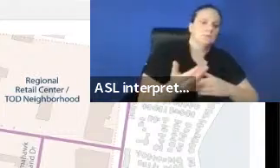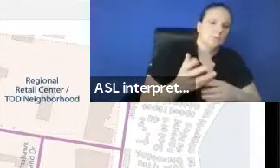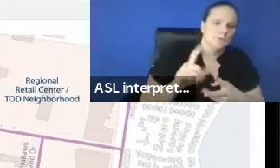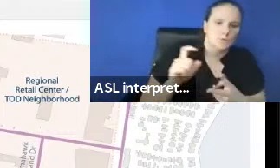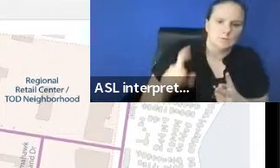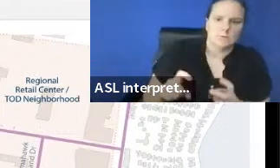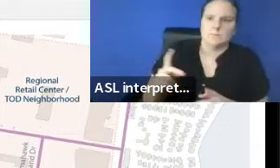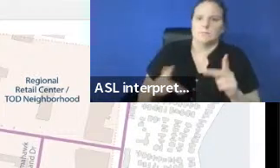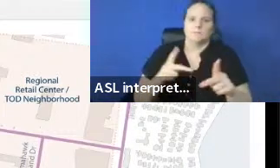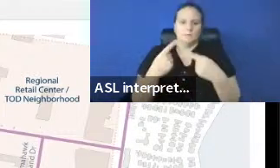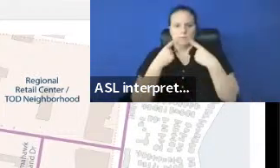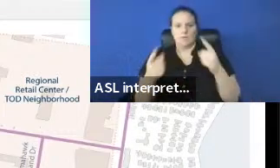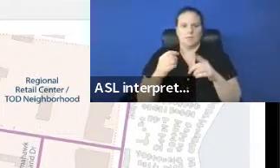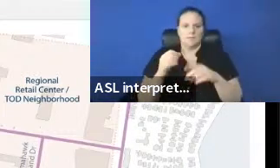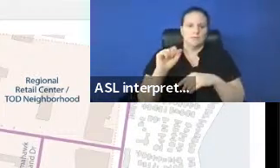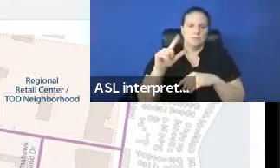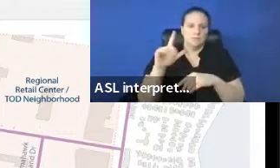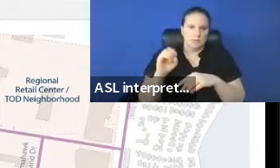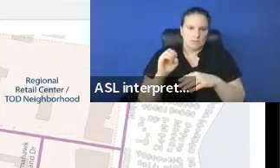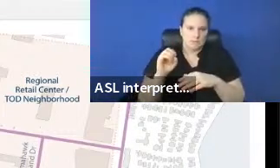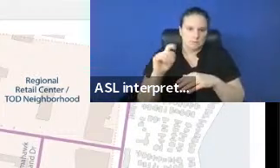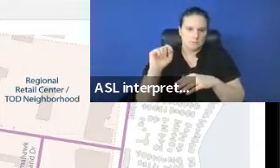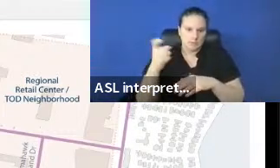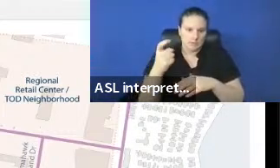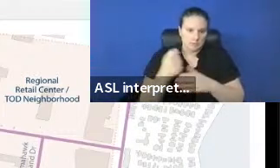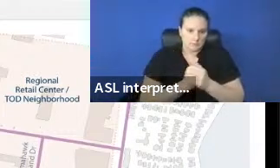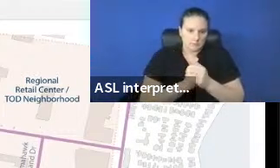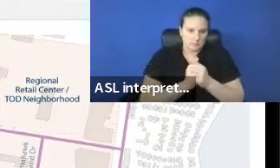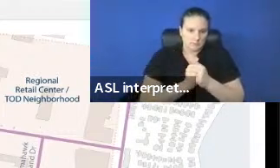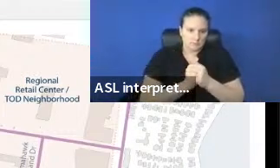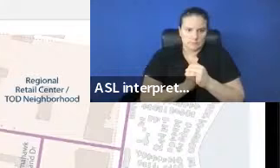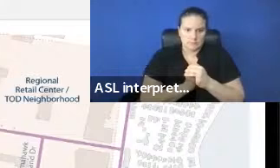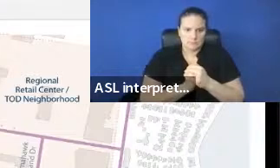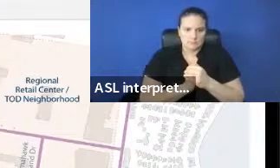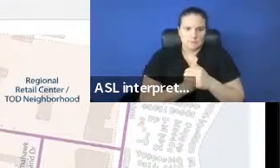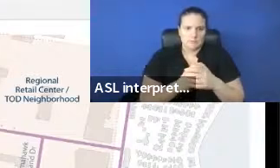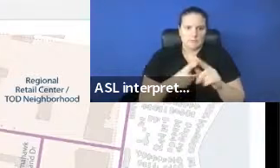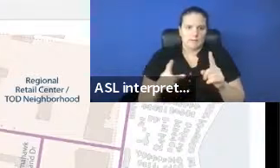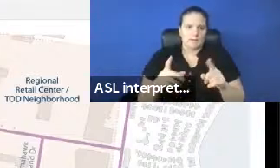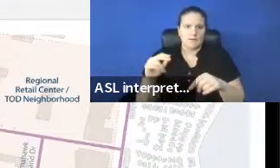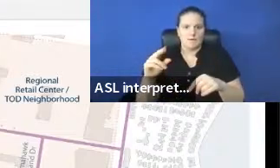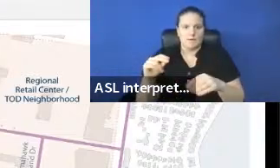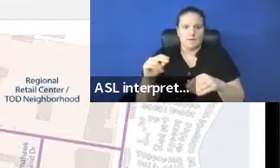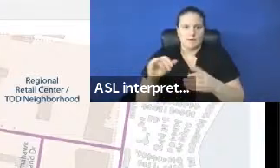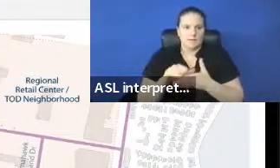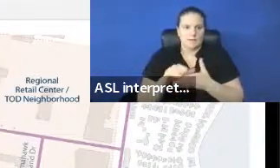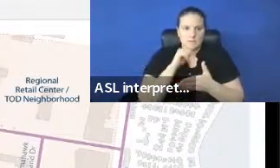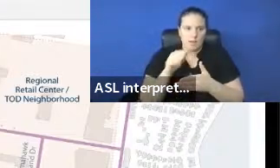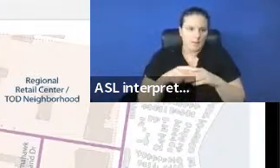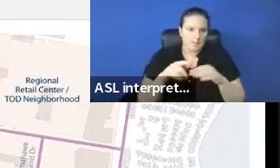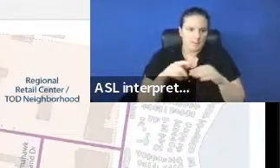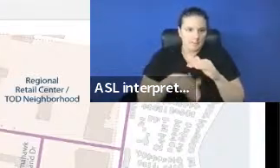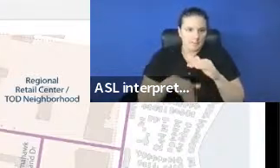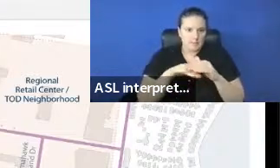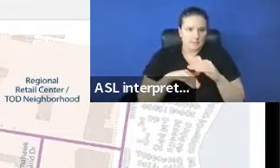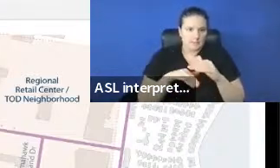taxes? Actually, that's not, but basically, if that's not no change